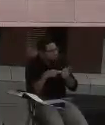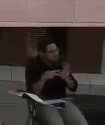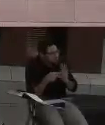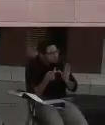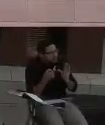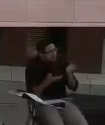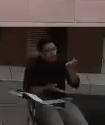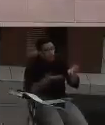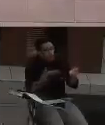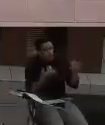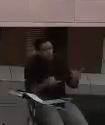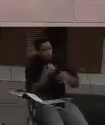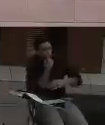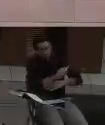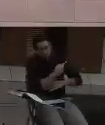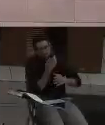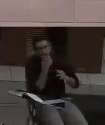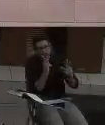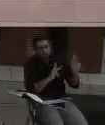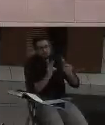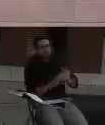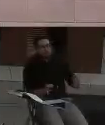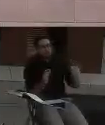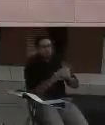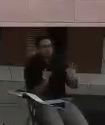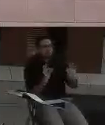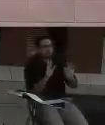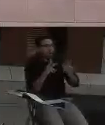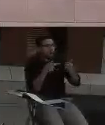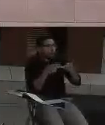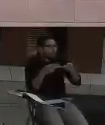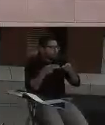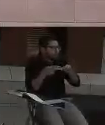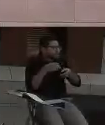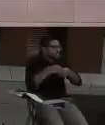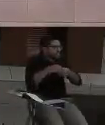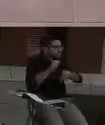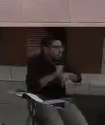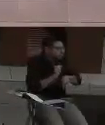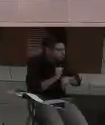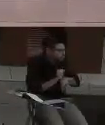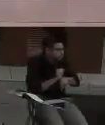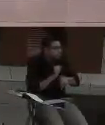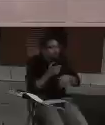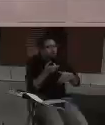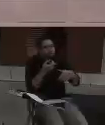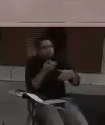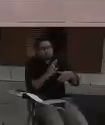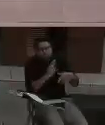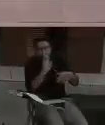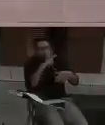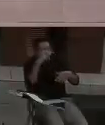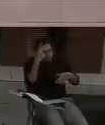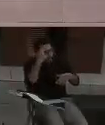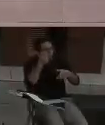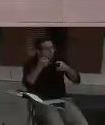position. They might talk about all that they control. In our scripture today,